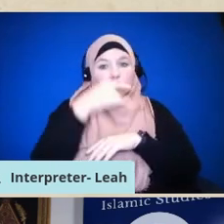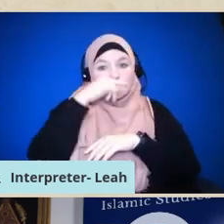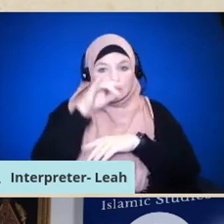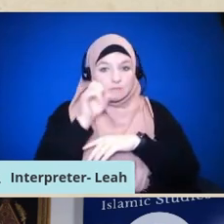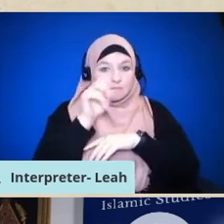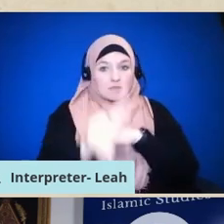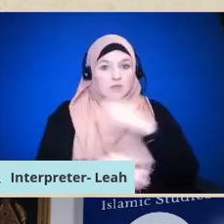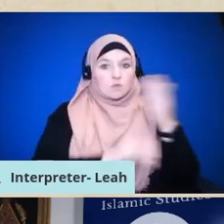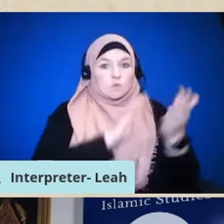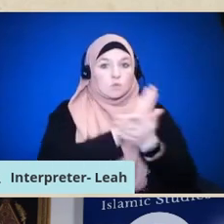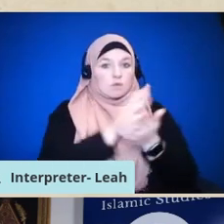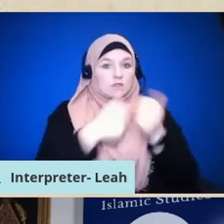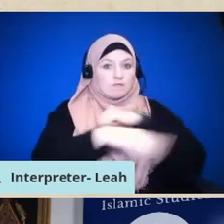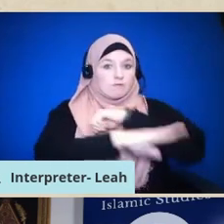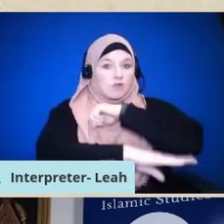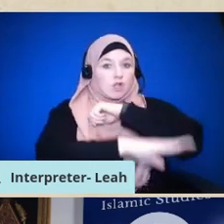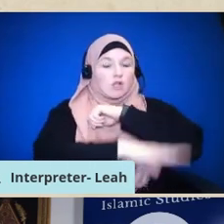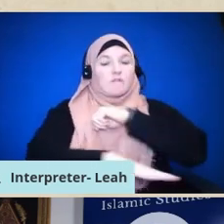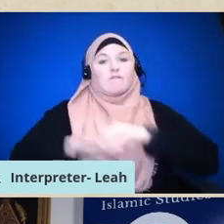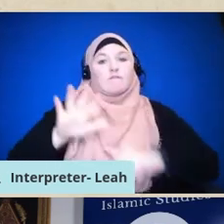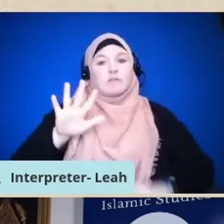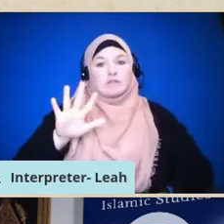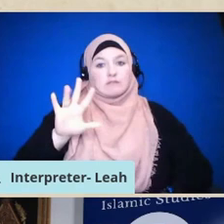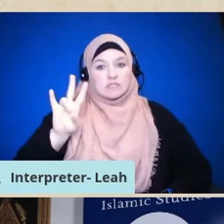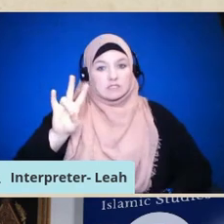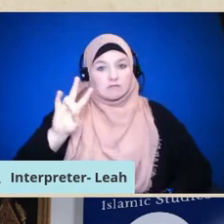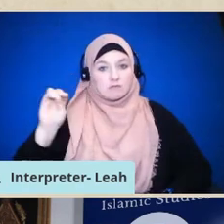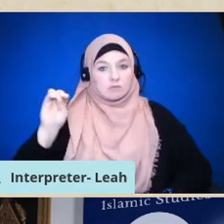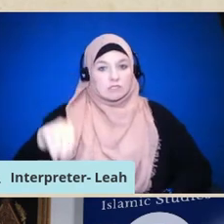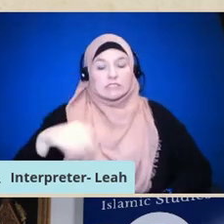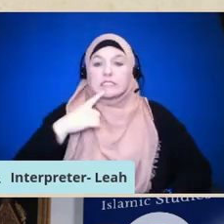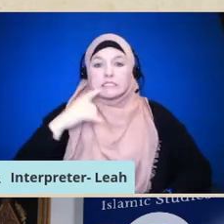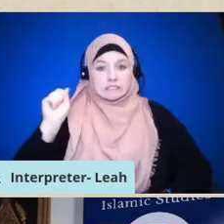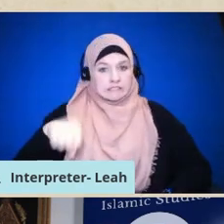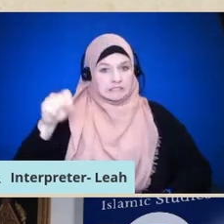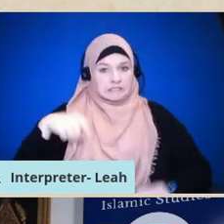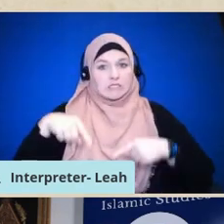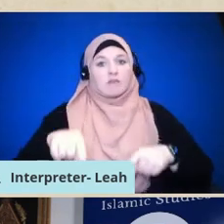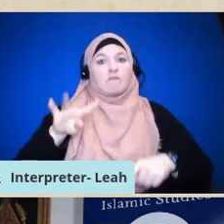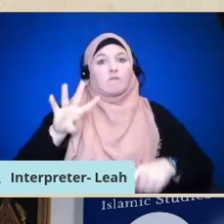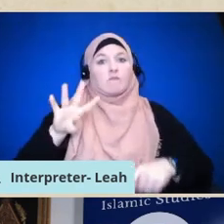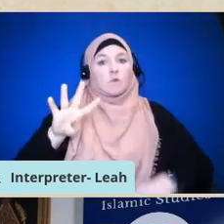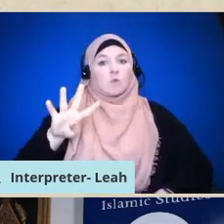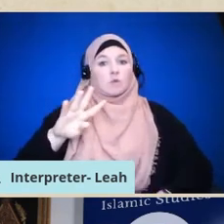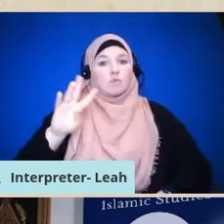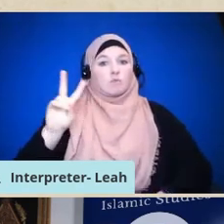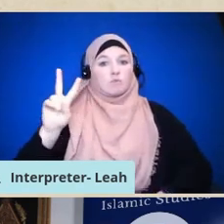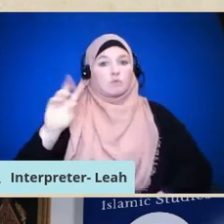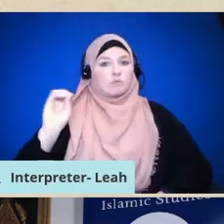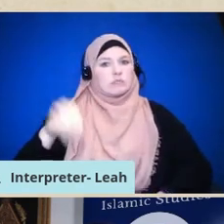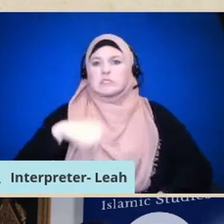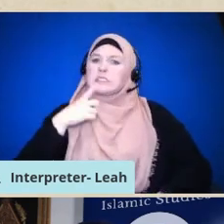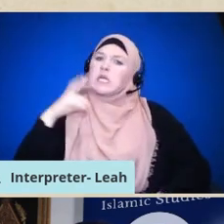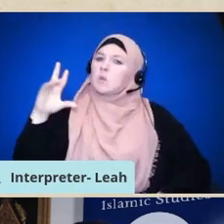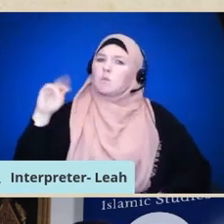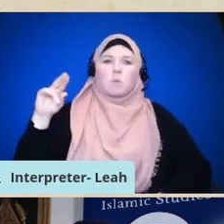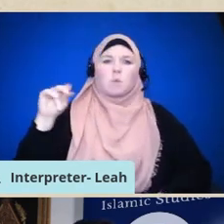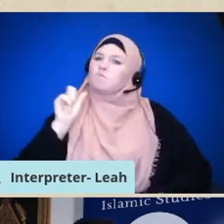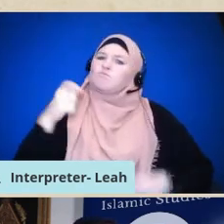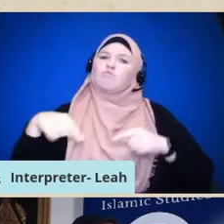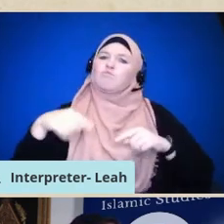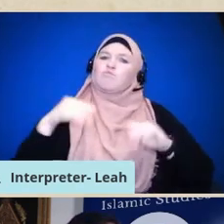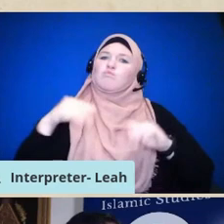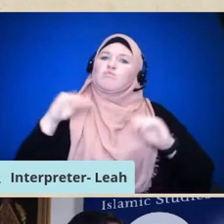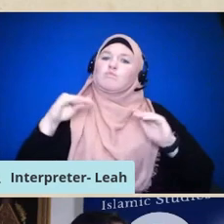to school this fall? And 57% said yes, and 42% said no. And when